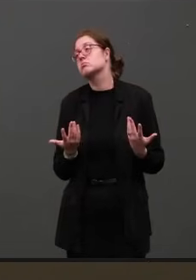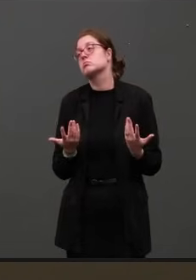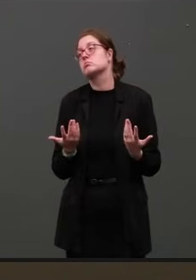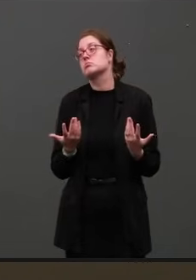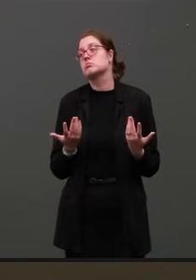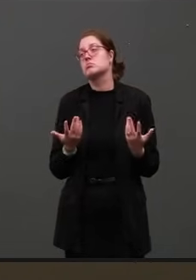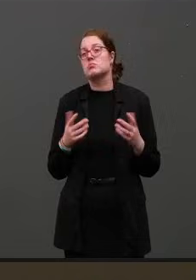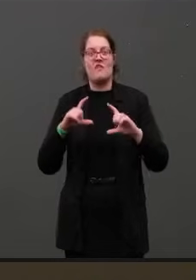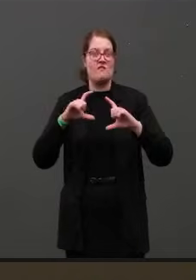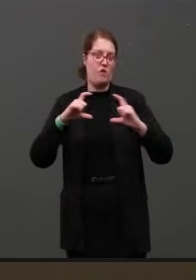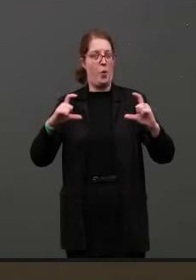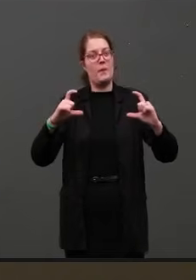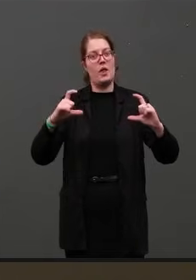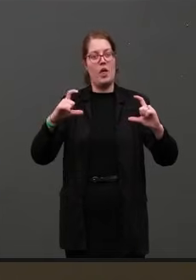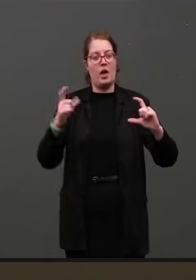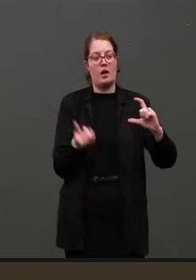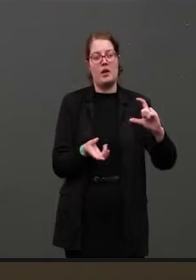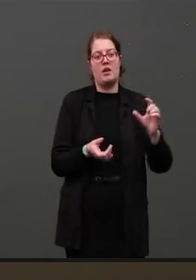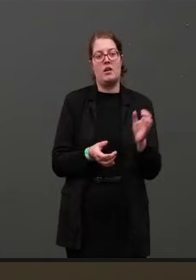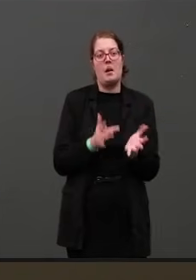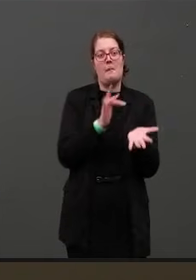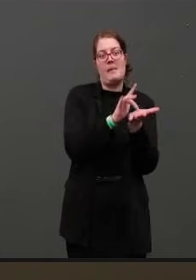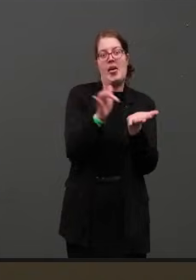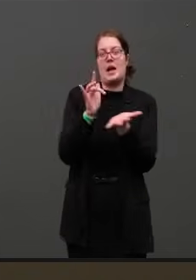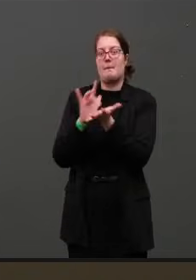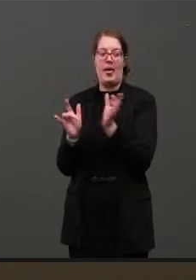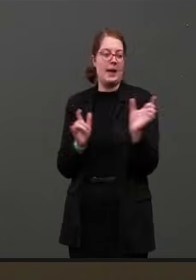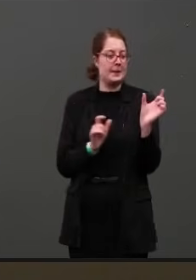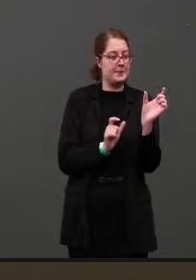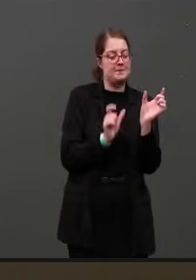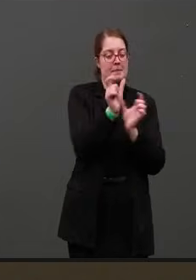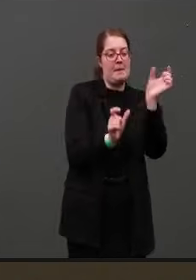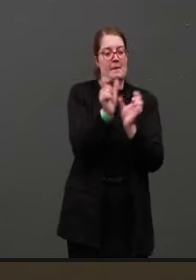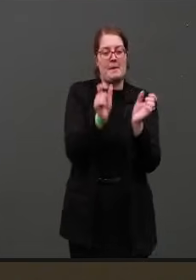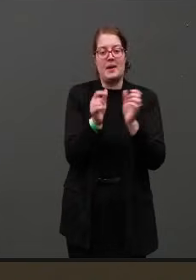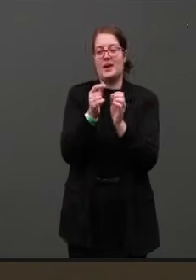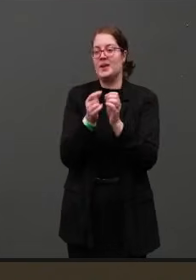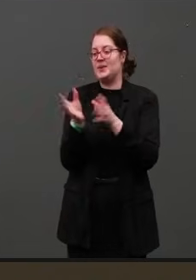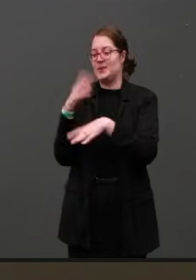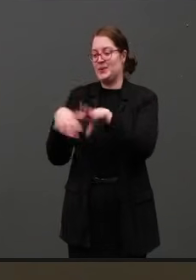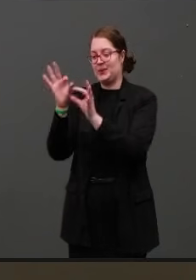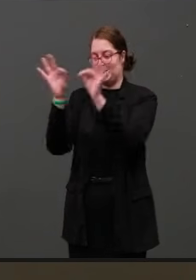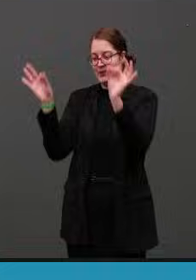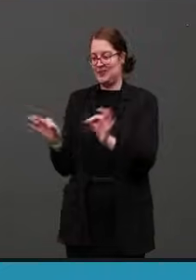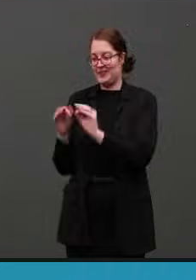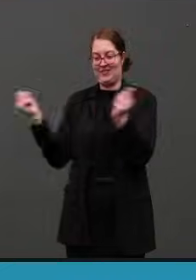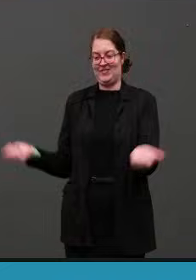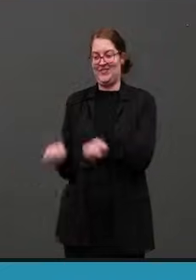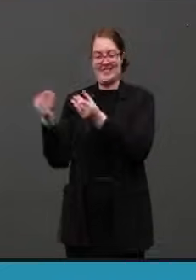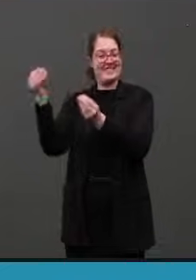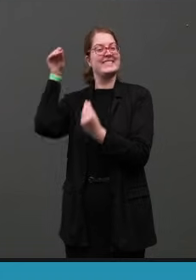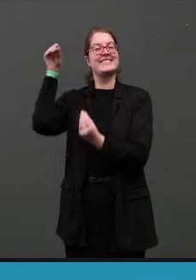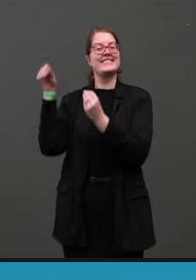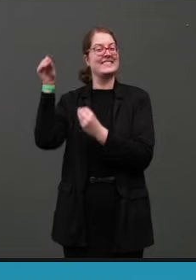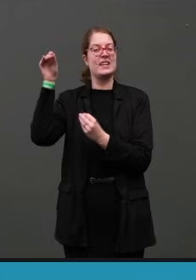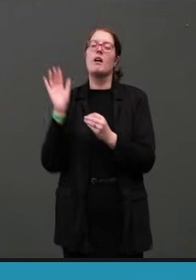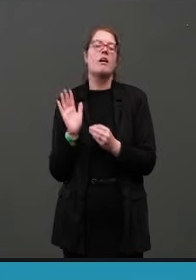in the blanks at one end and then extruded story product comes out the other. It's not that, and it's most certainly not this